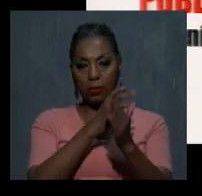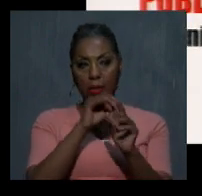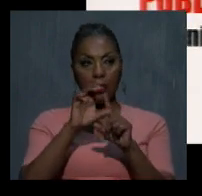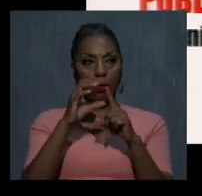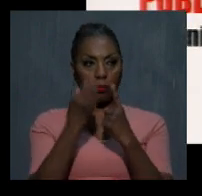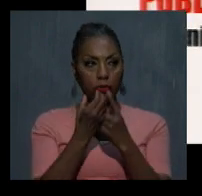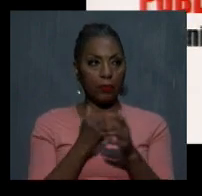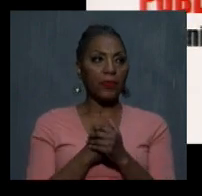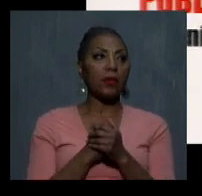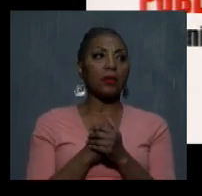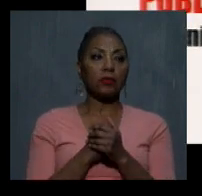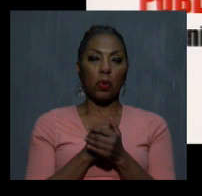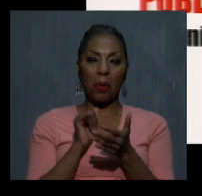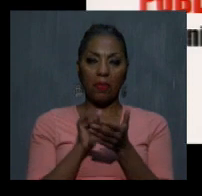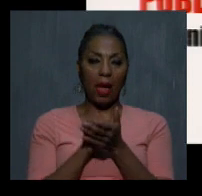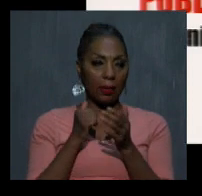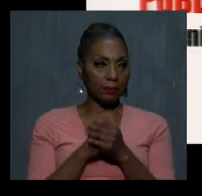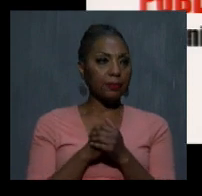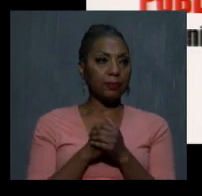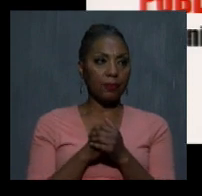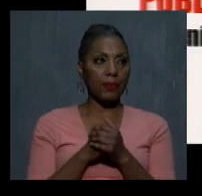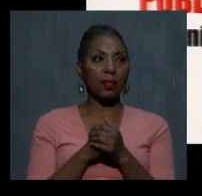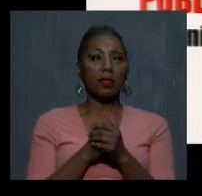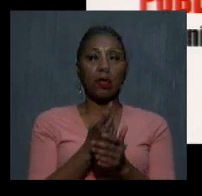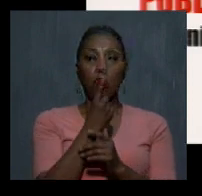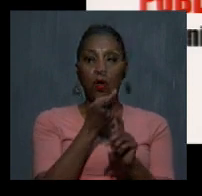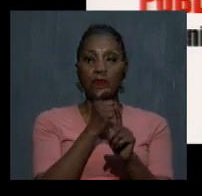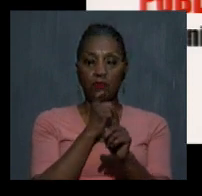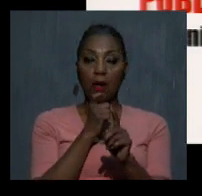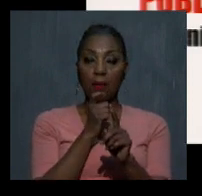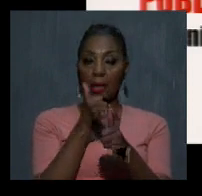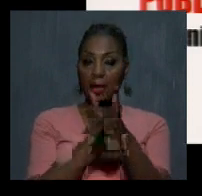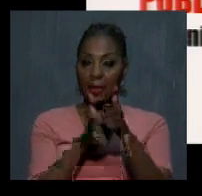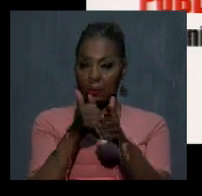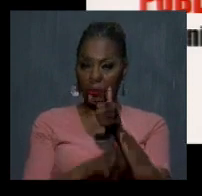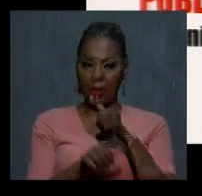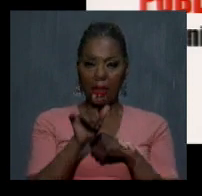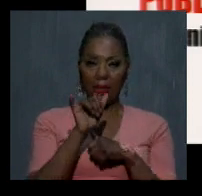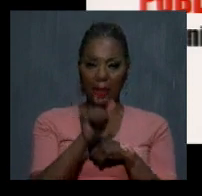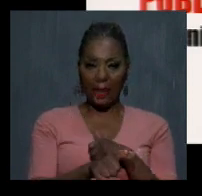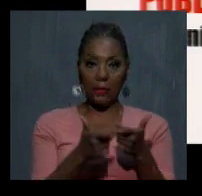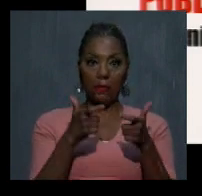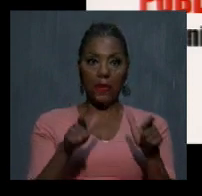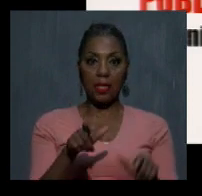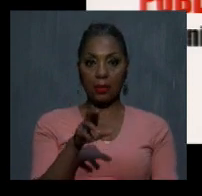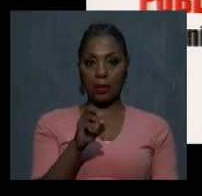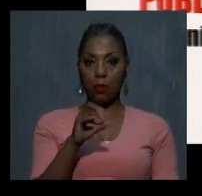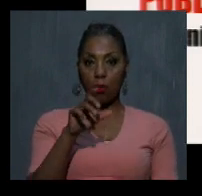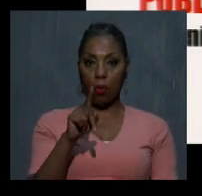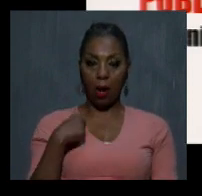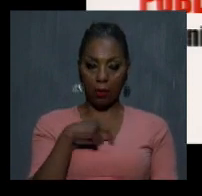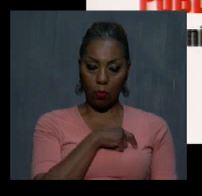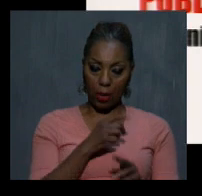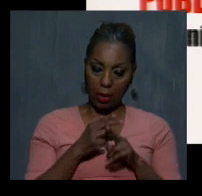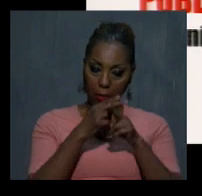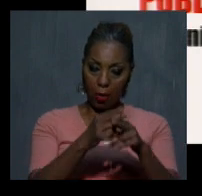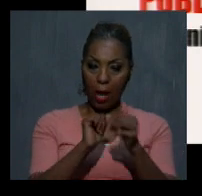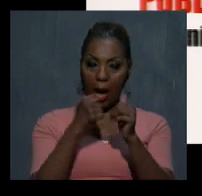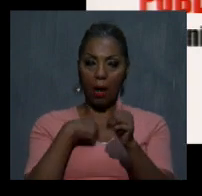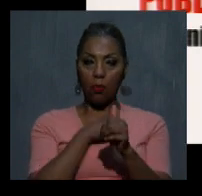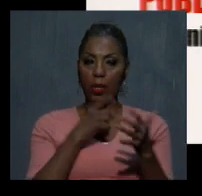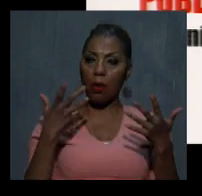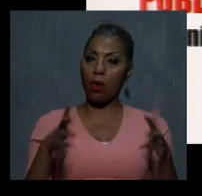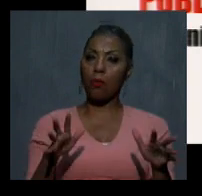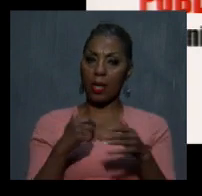task forces. So we're going to highlight one from each of those, the big rock, and how you're already